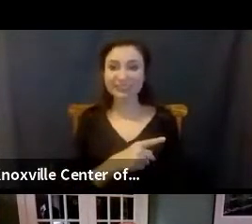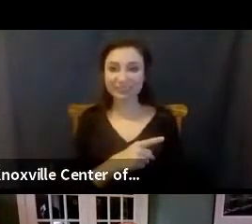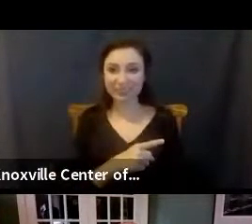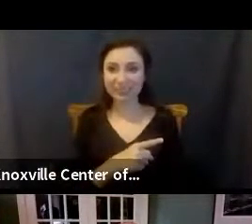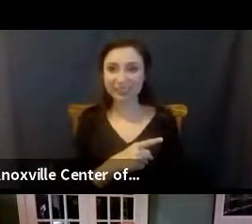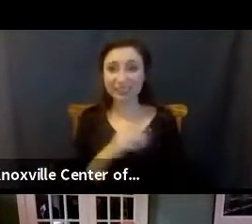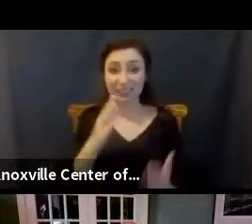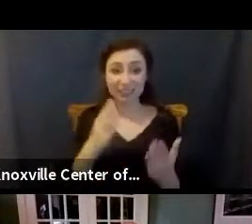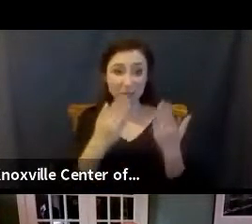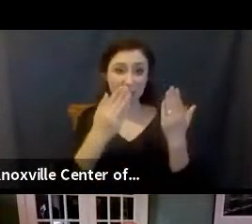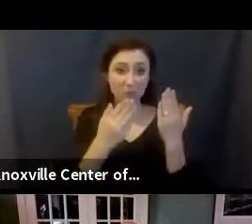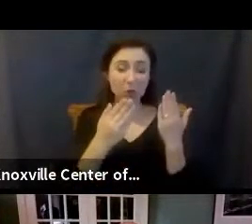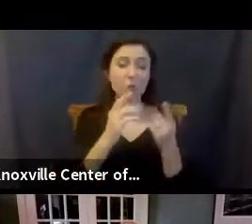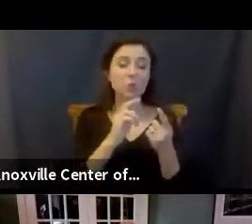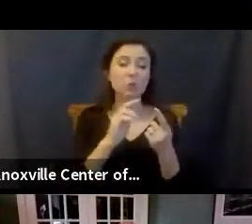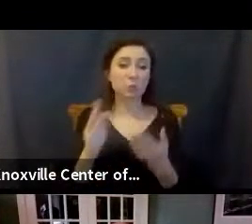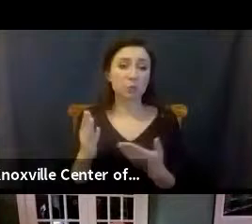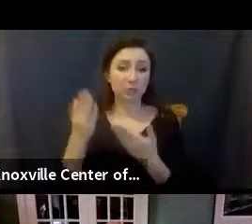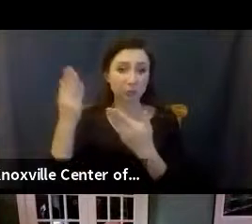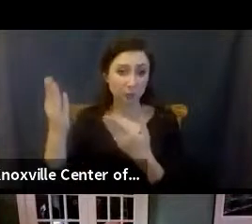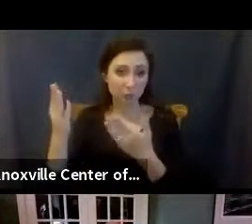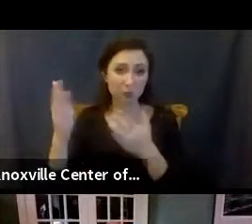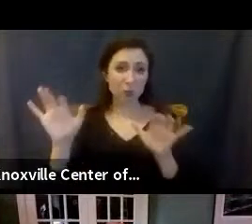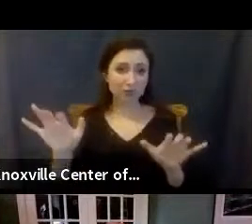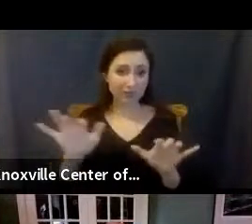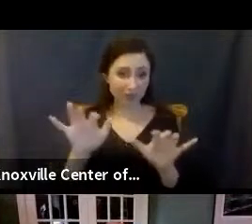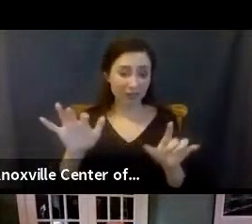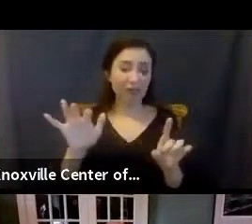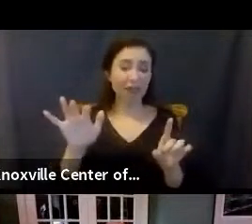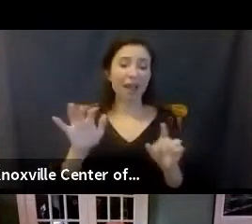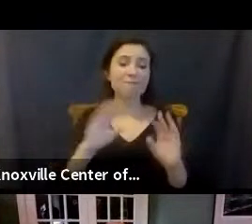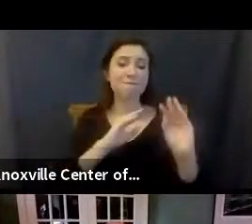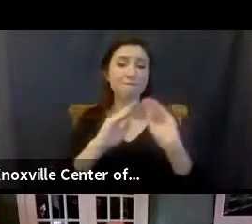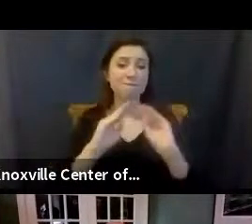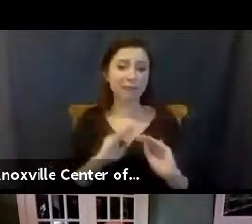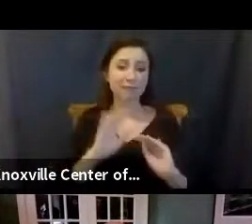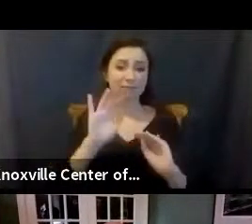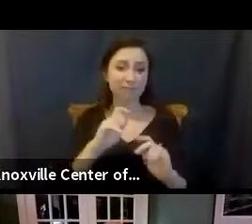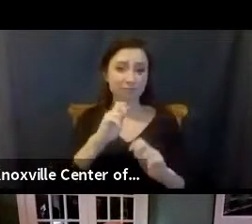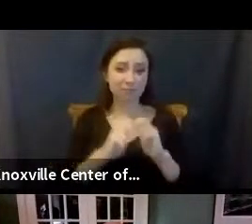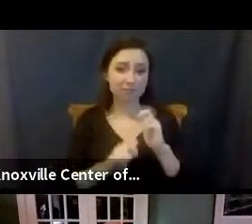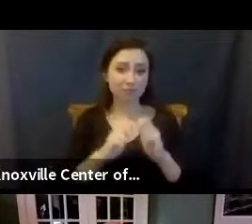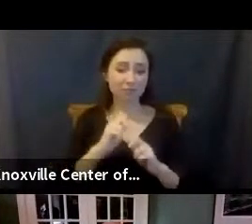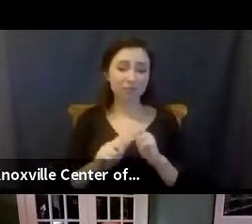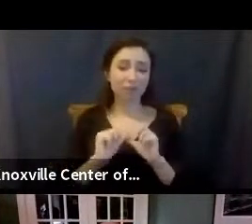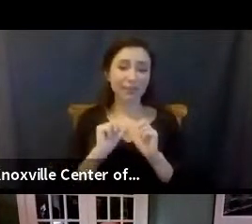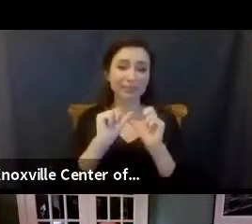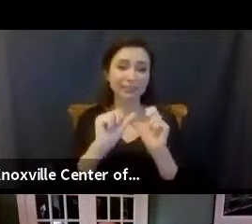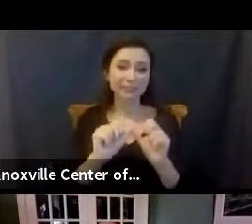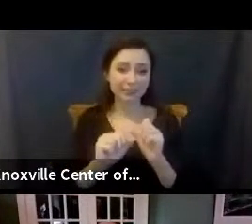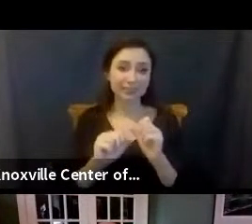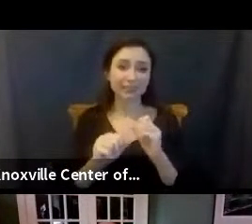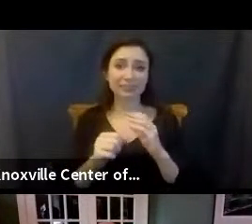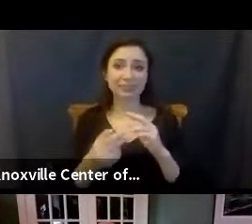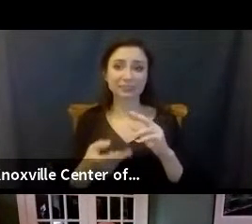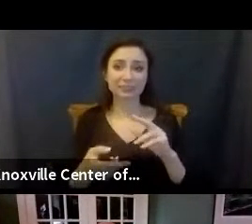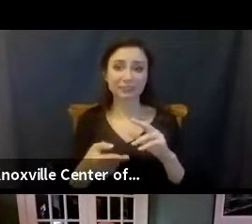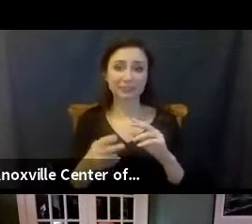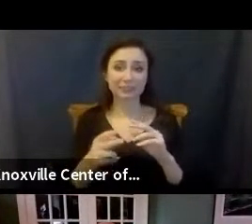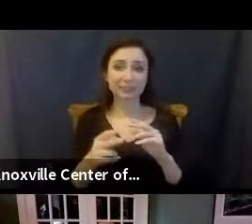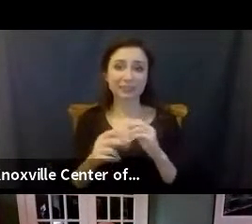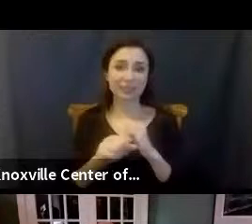proposed resolution does is fix that problem by extending 2020-4 to